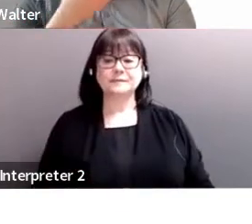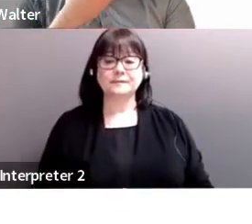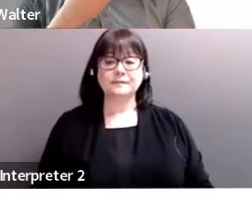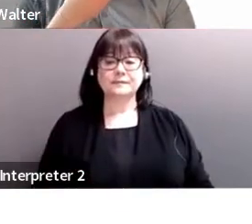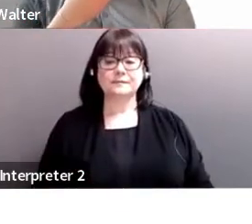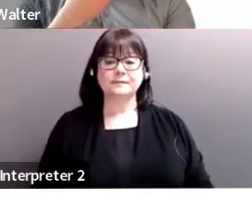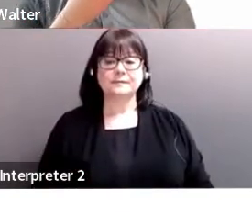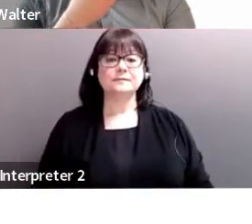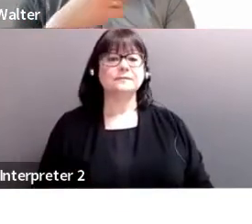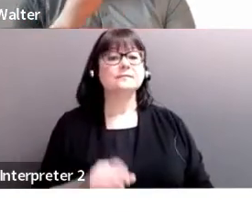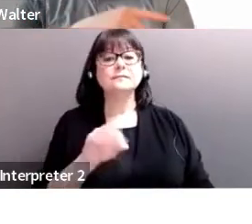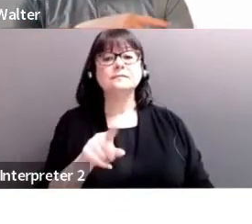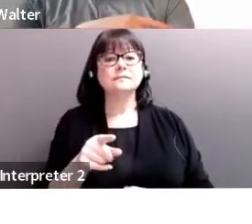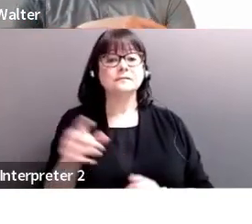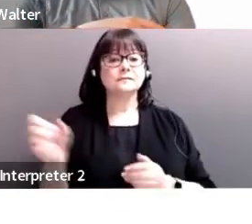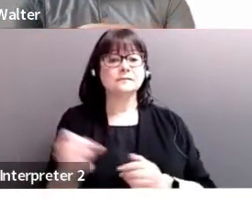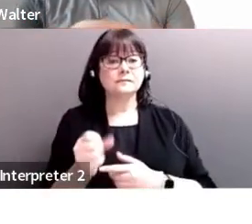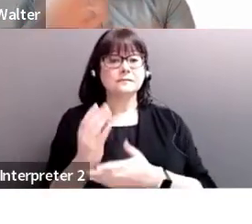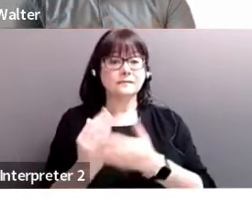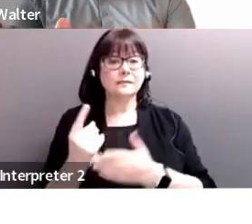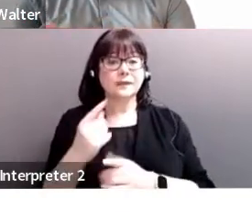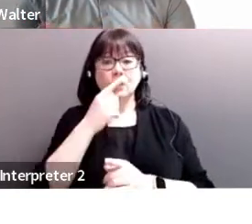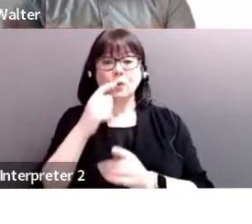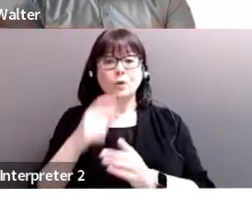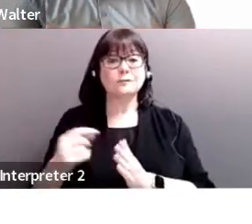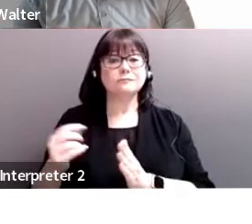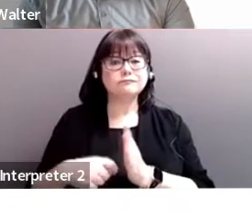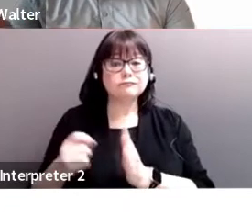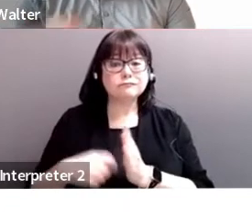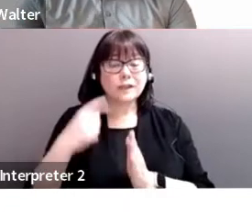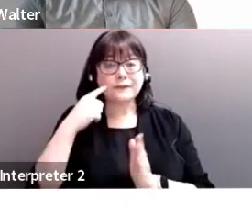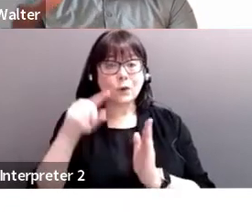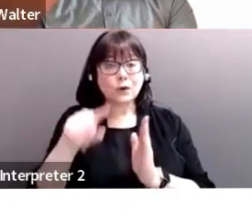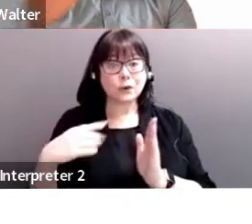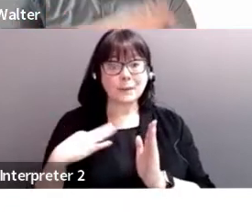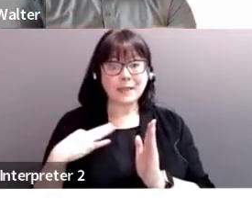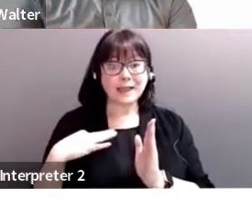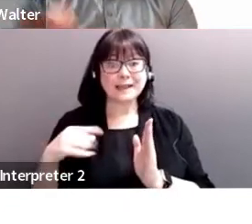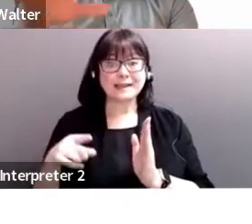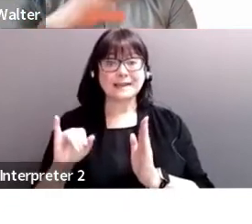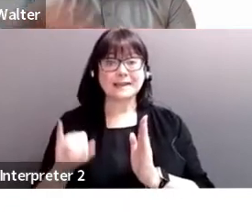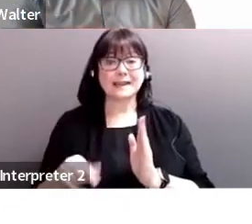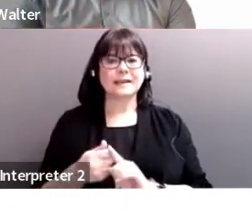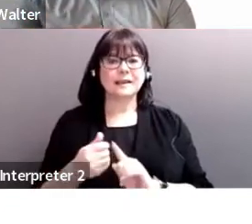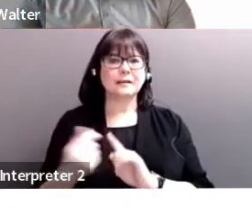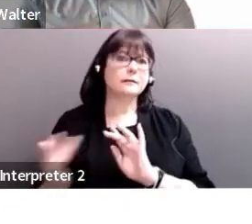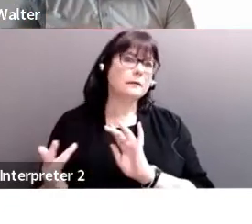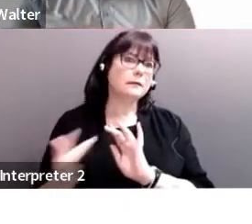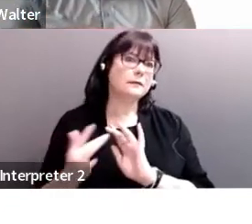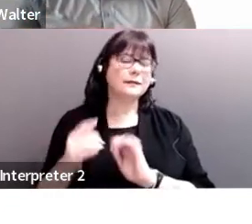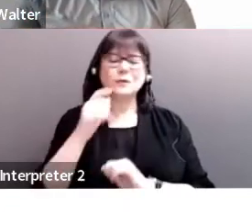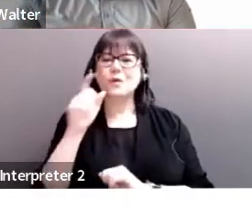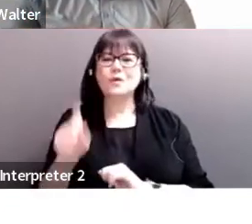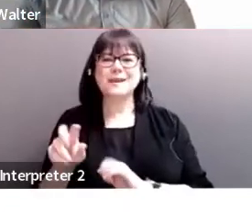maybe a junior coordinator or something, and you want them applying for you, you don't want them reaching out for all this basic information. So just knowing what you need so that you can be prepared